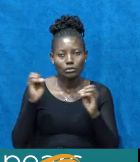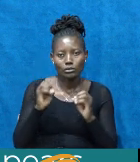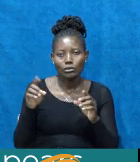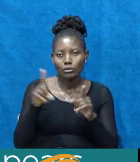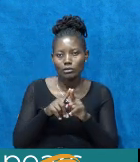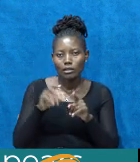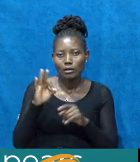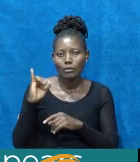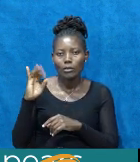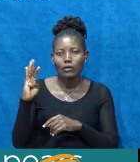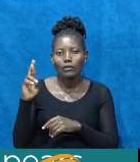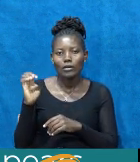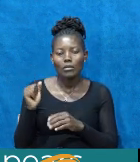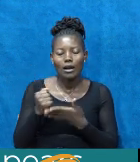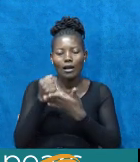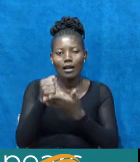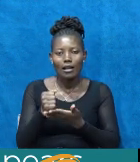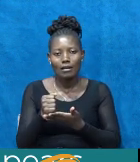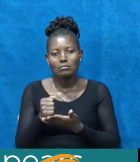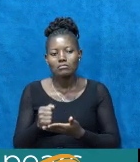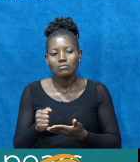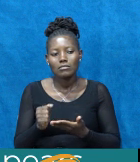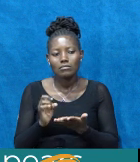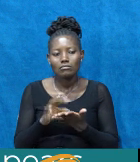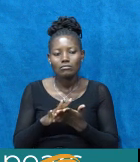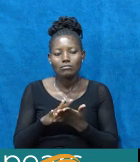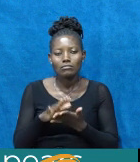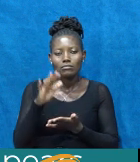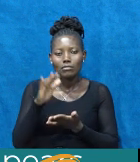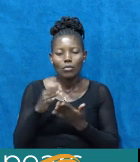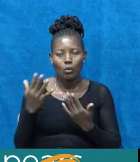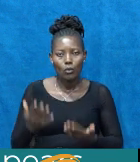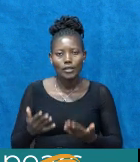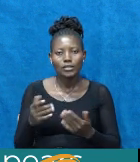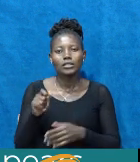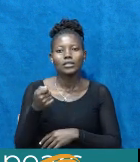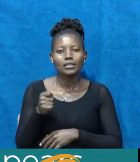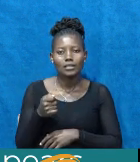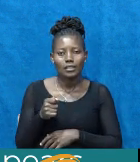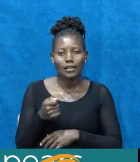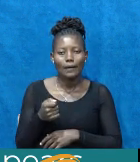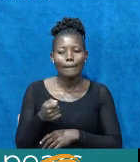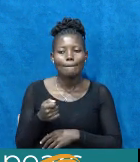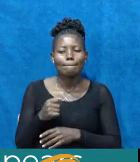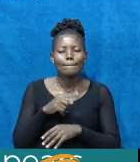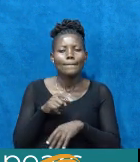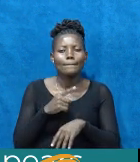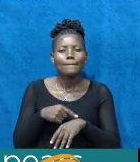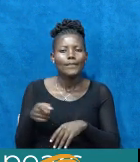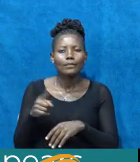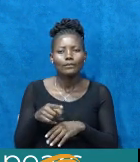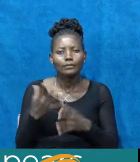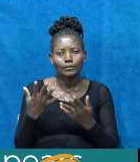with no issues at all. So with this, fiber will also help with clearing toxins and limiting weight gain. Very